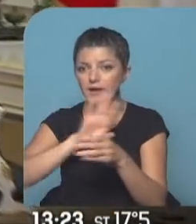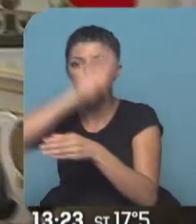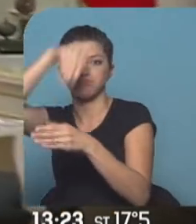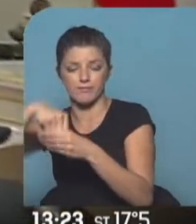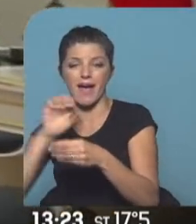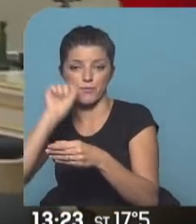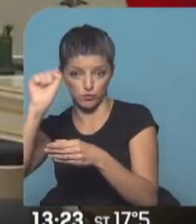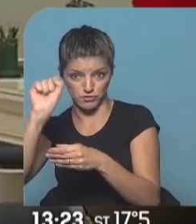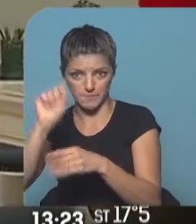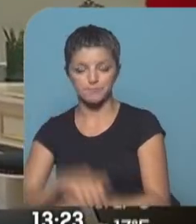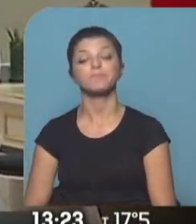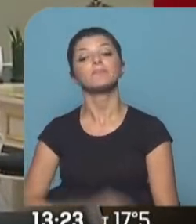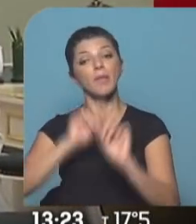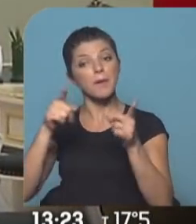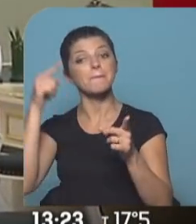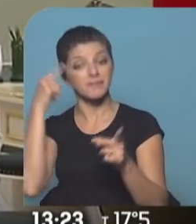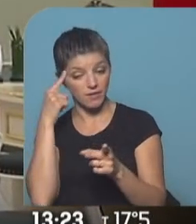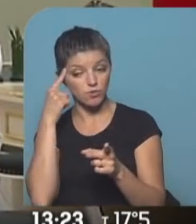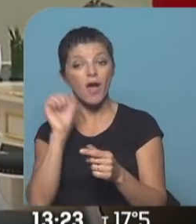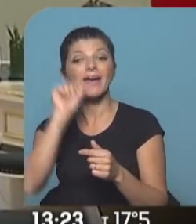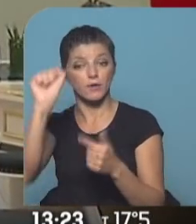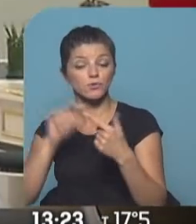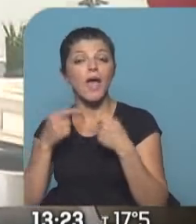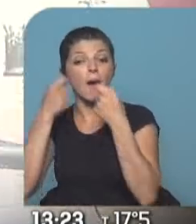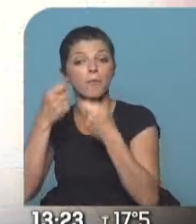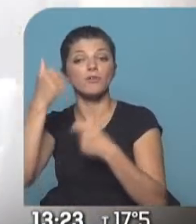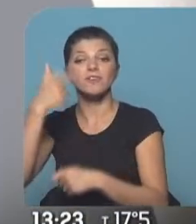apoyo militar de Rusia al gobierno de Bashar al-Assad.